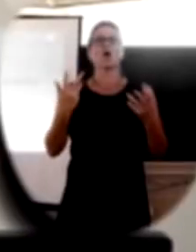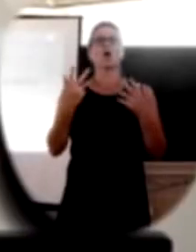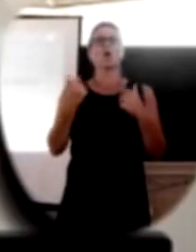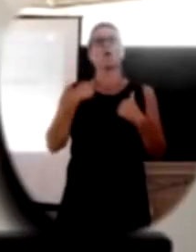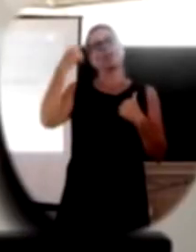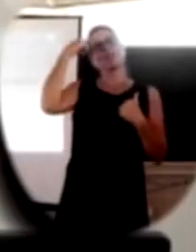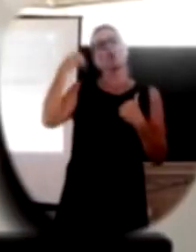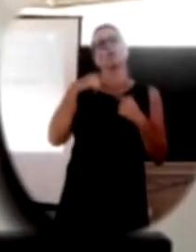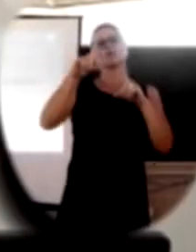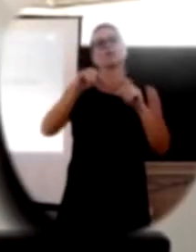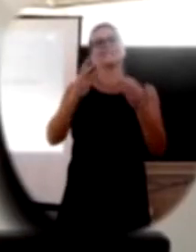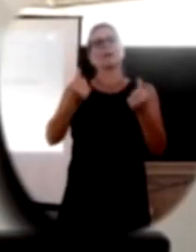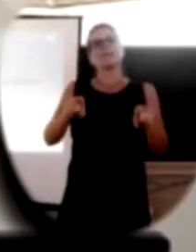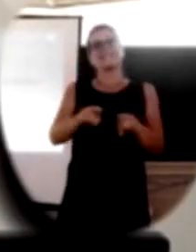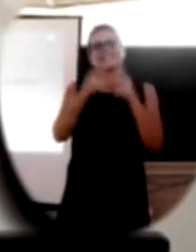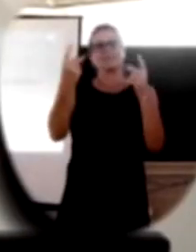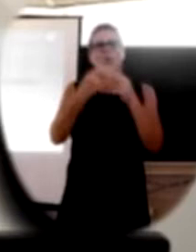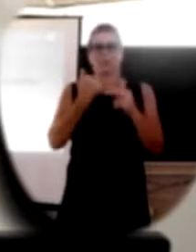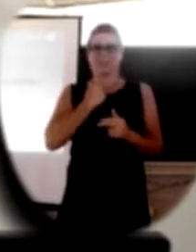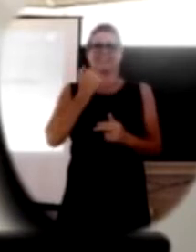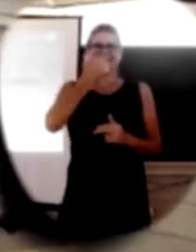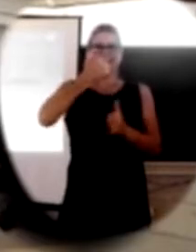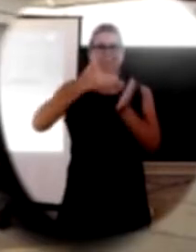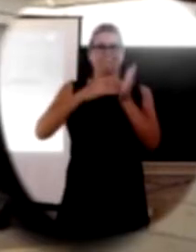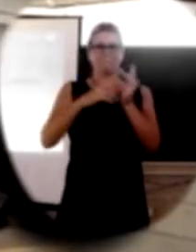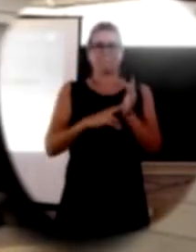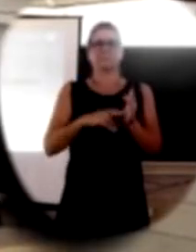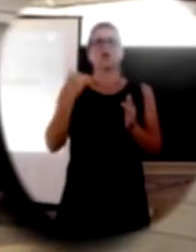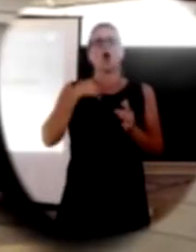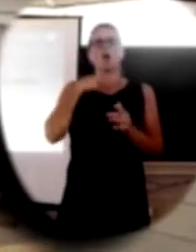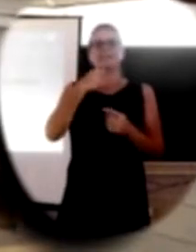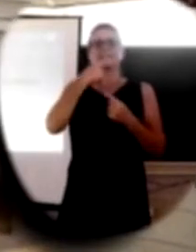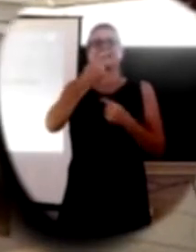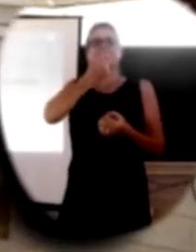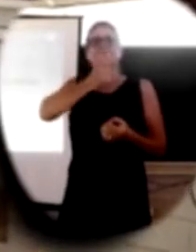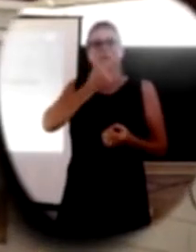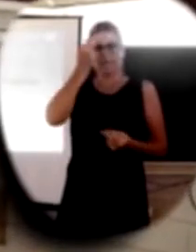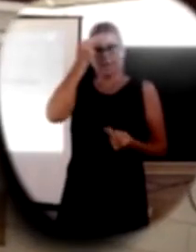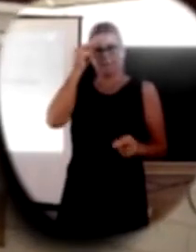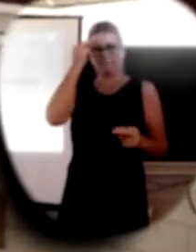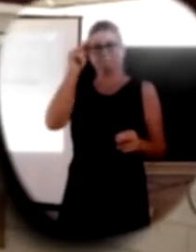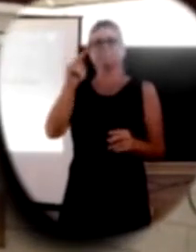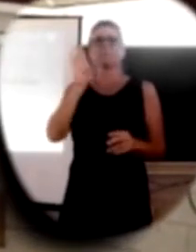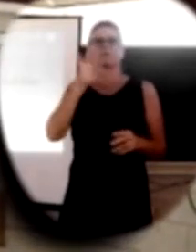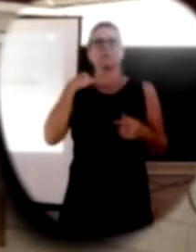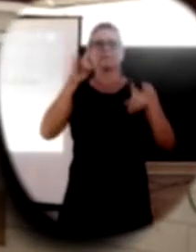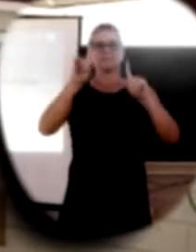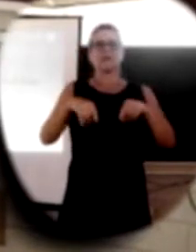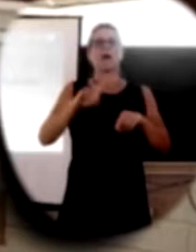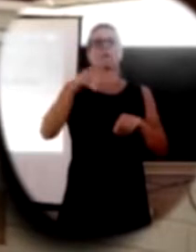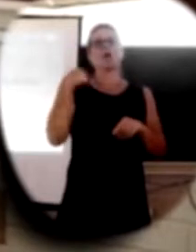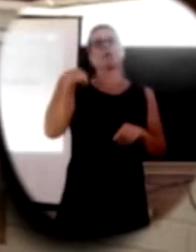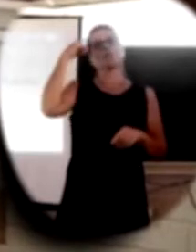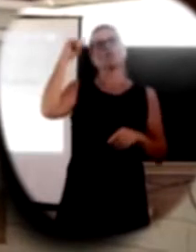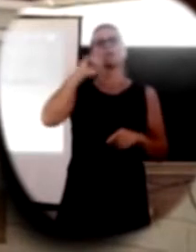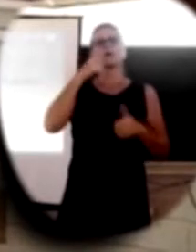we do something different with our 6 minutes. I'll make a few mentions before we start, but then I thought